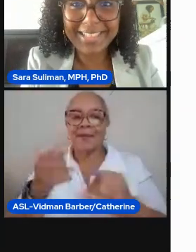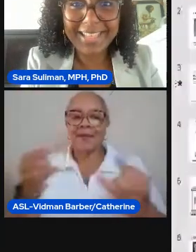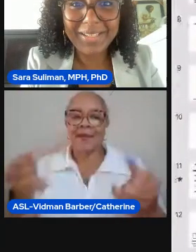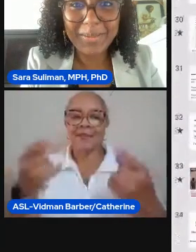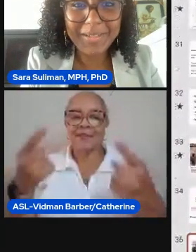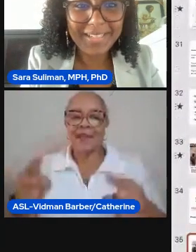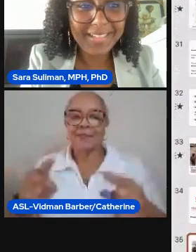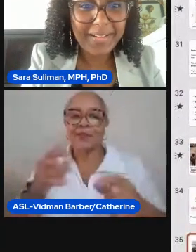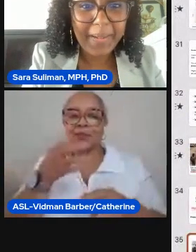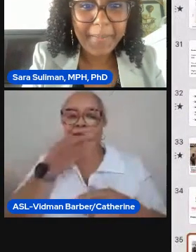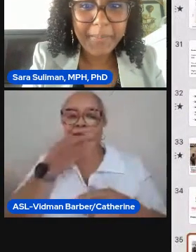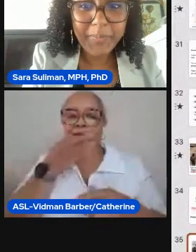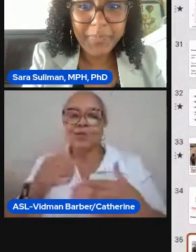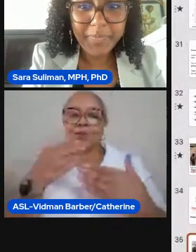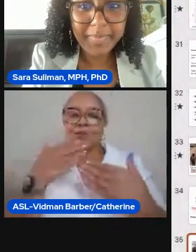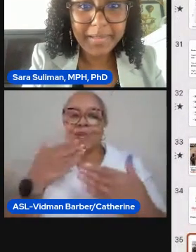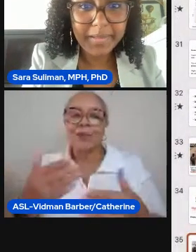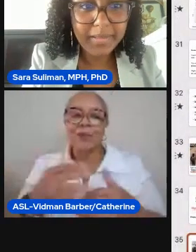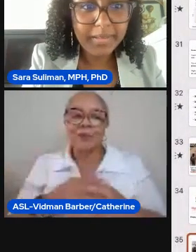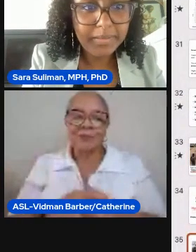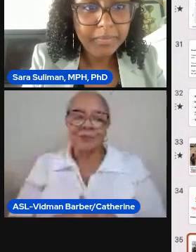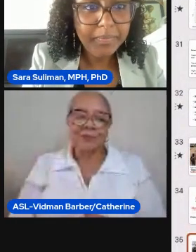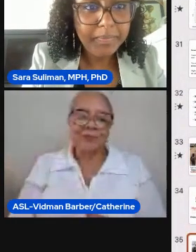list. Thank you.